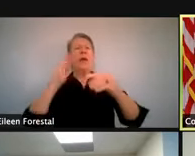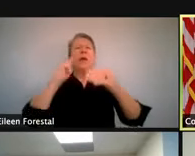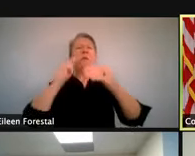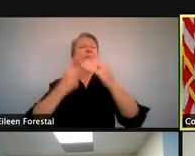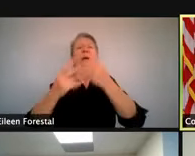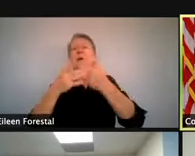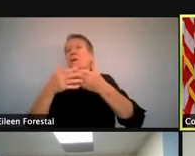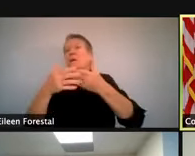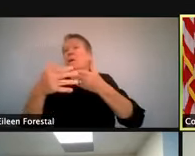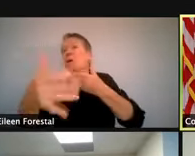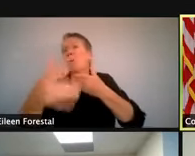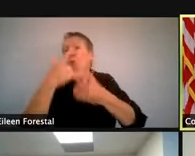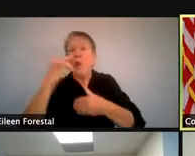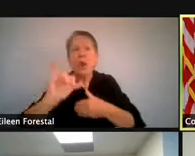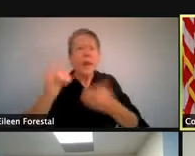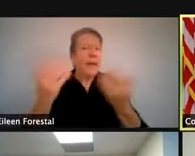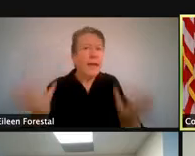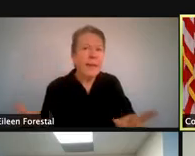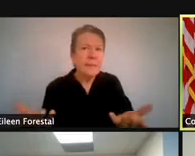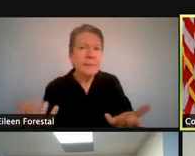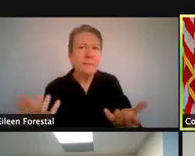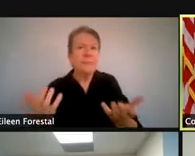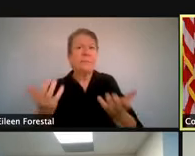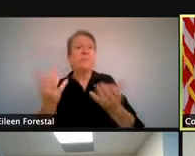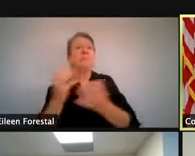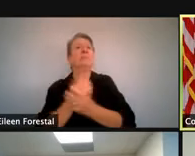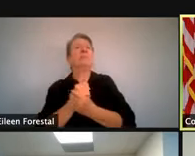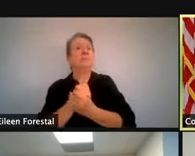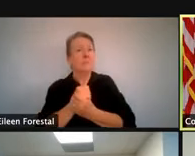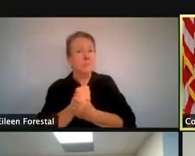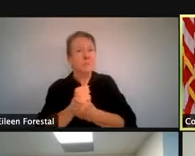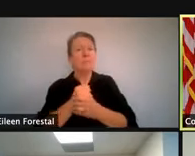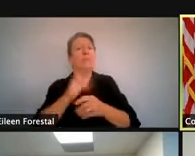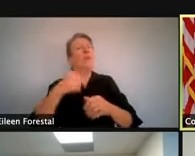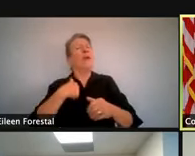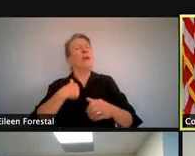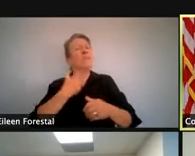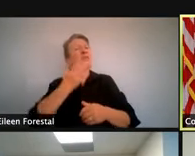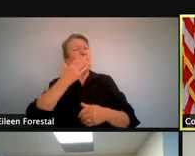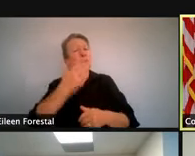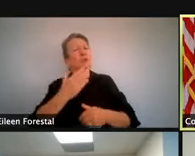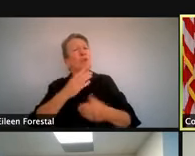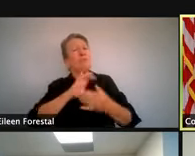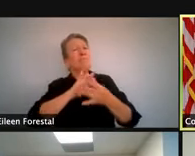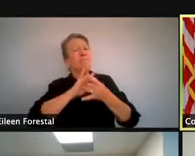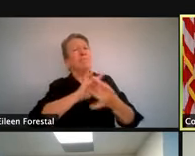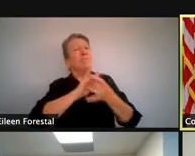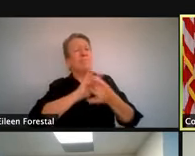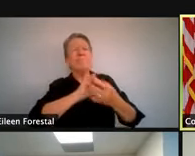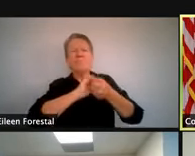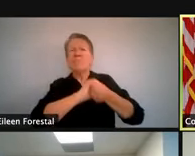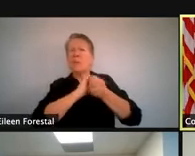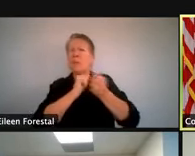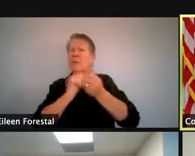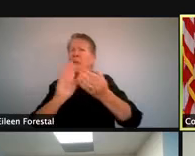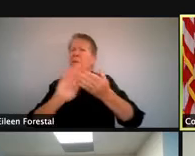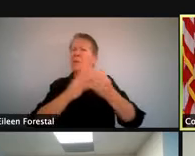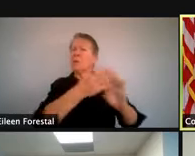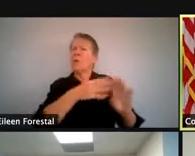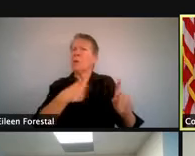with the cooperation that we saw, we're very hopeful that the